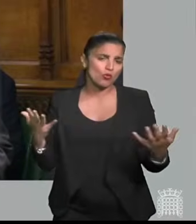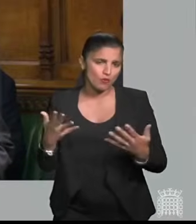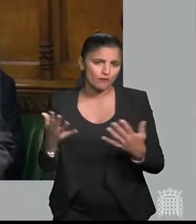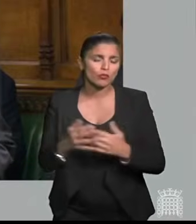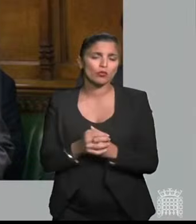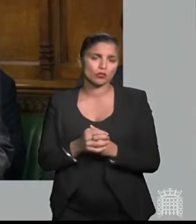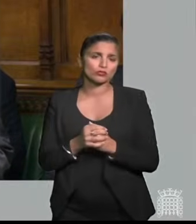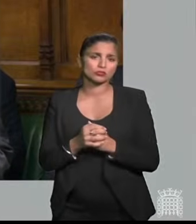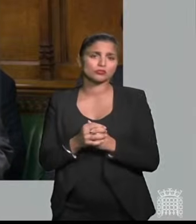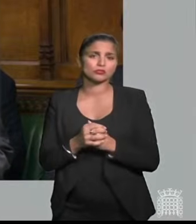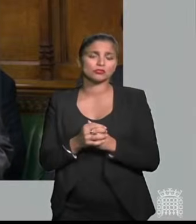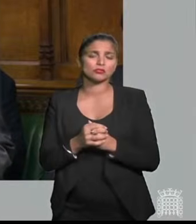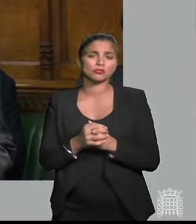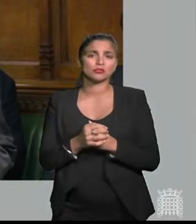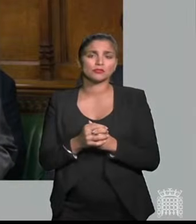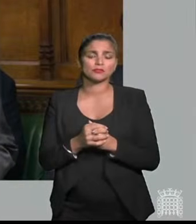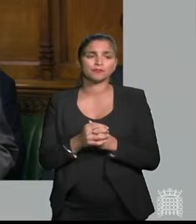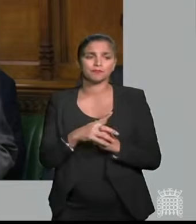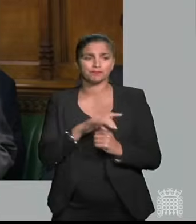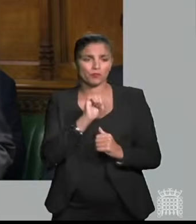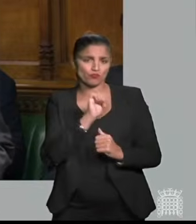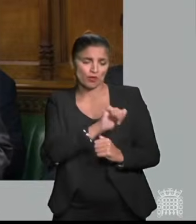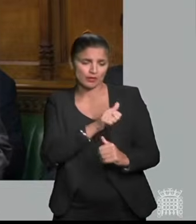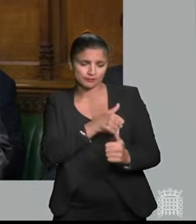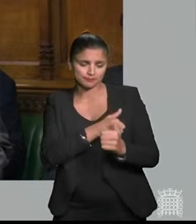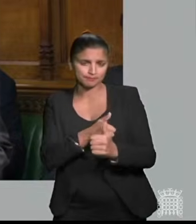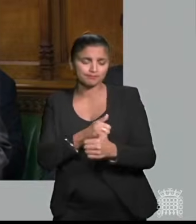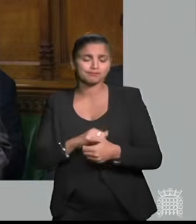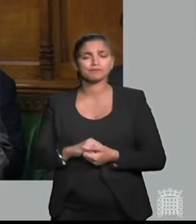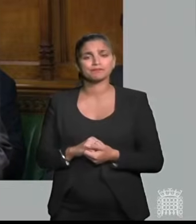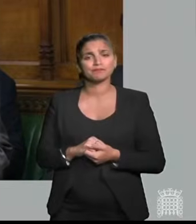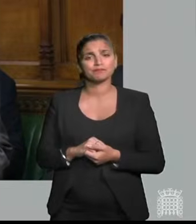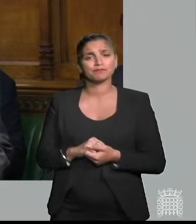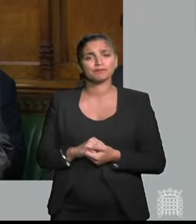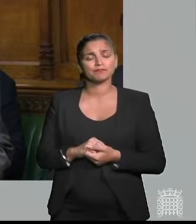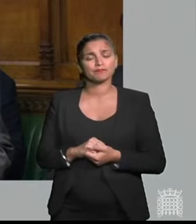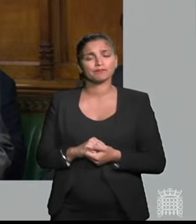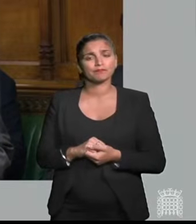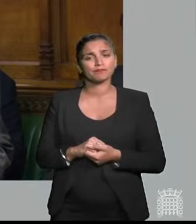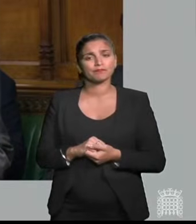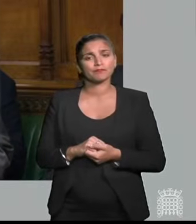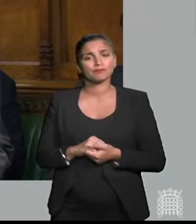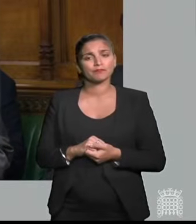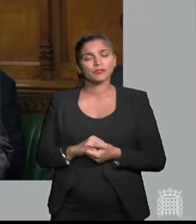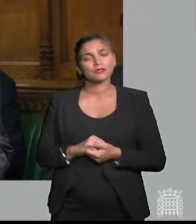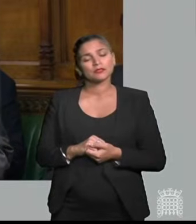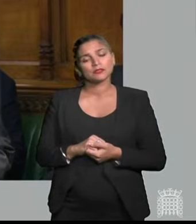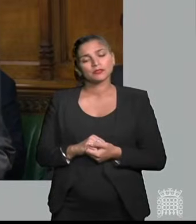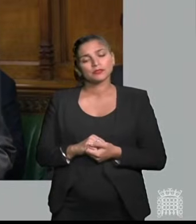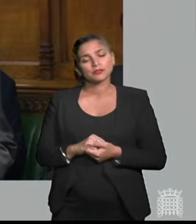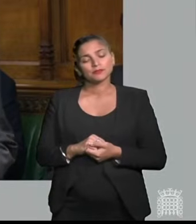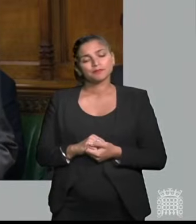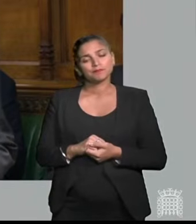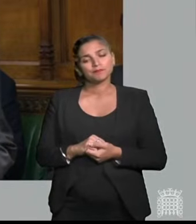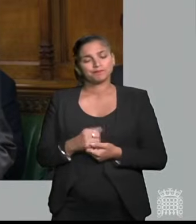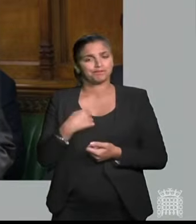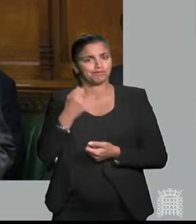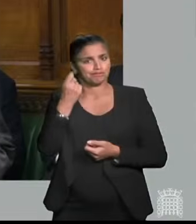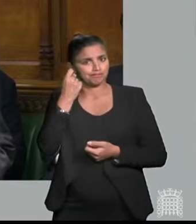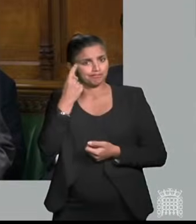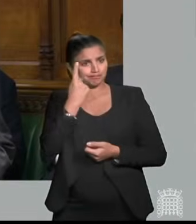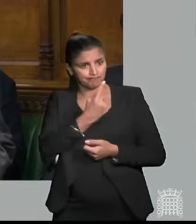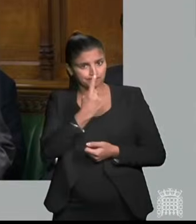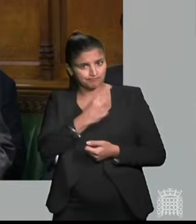Jews on the 7th of October. My right honourable friend, I understand, will be